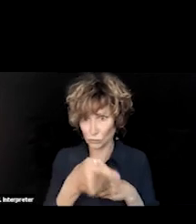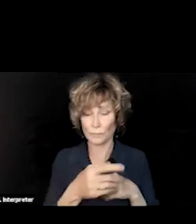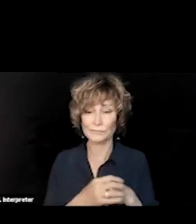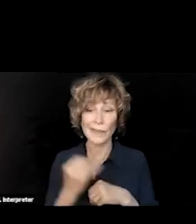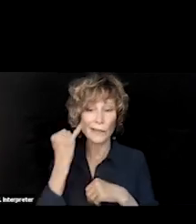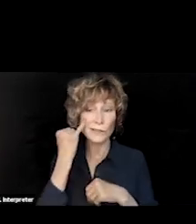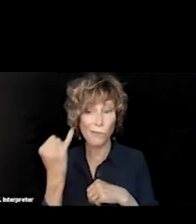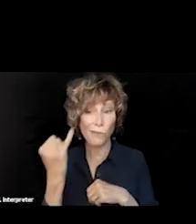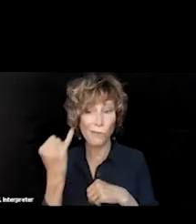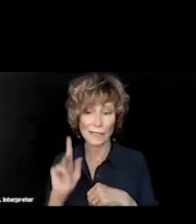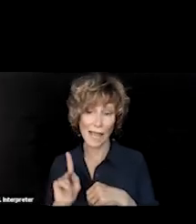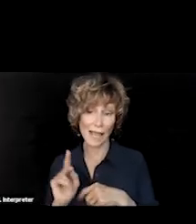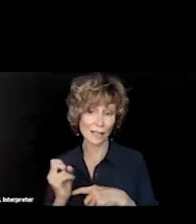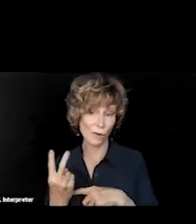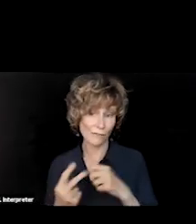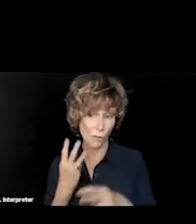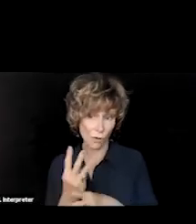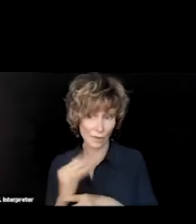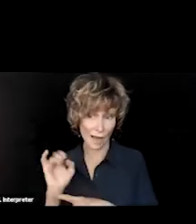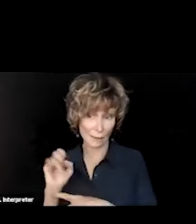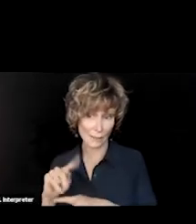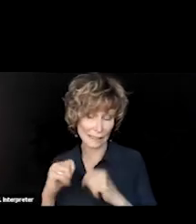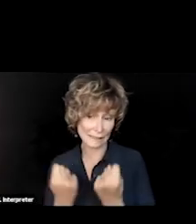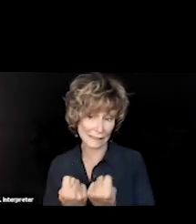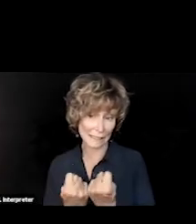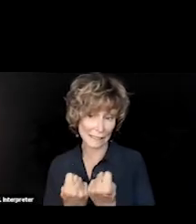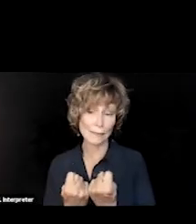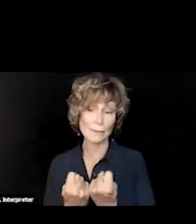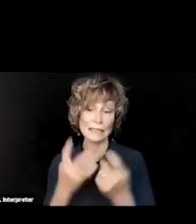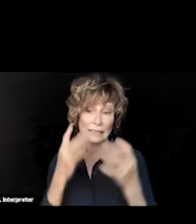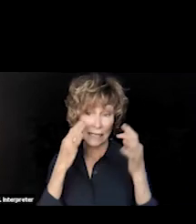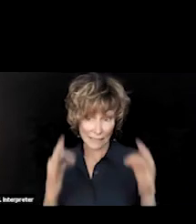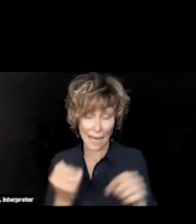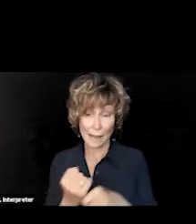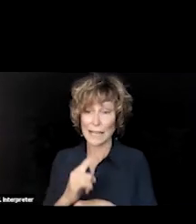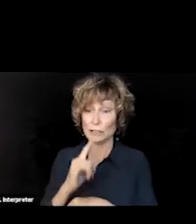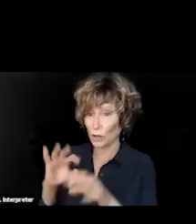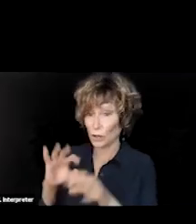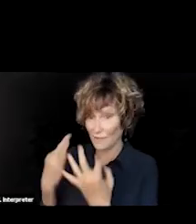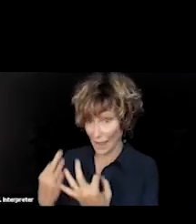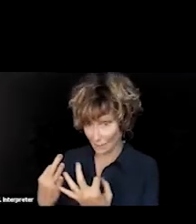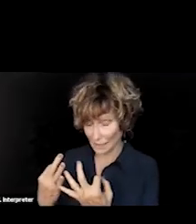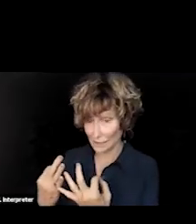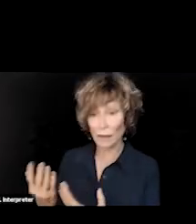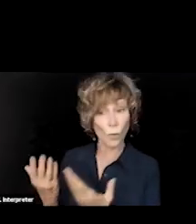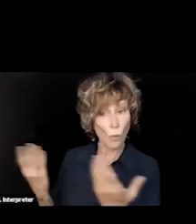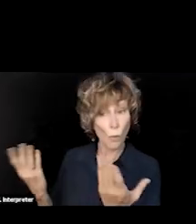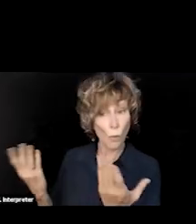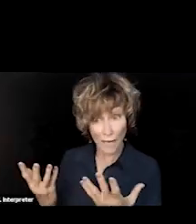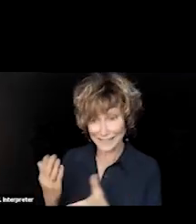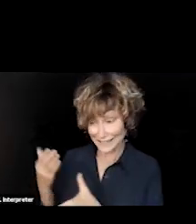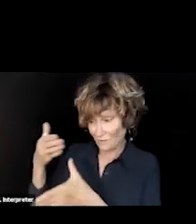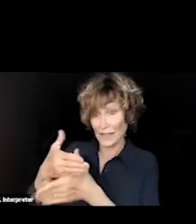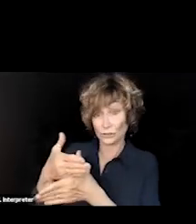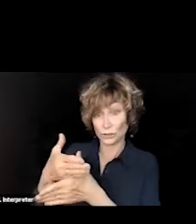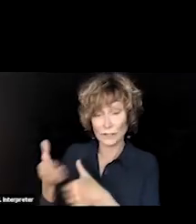Suppose in the K-12 world, the IEP team made sure that families knew what intervention was going to be used with their child. So